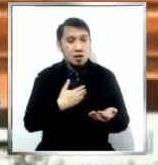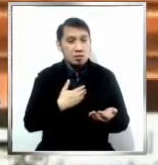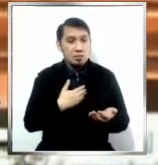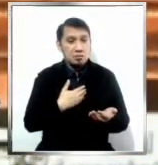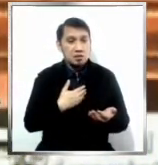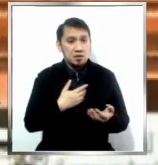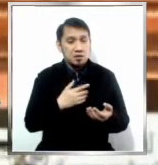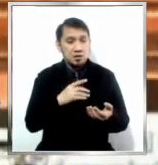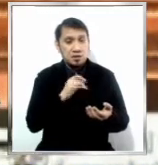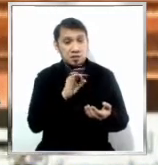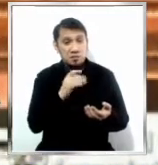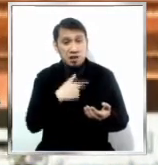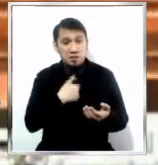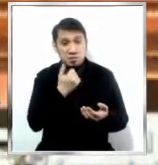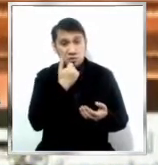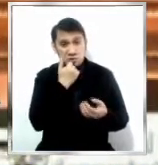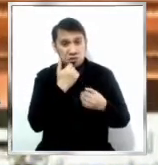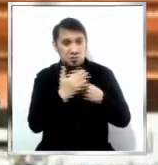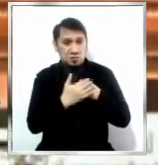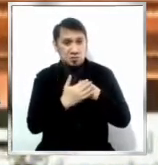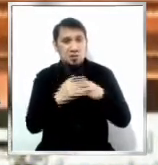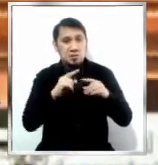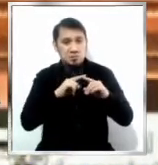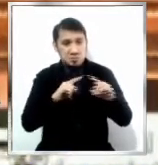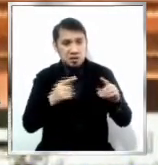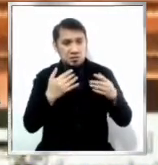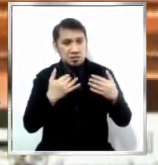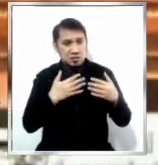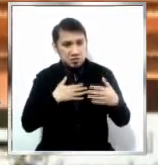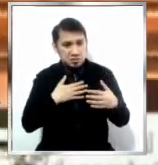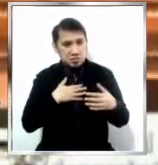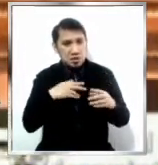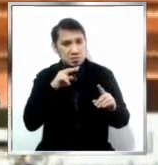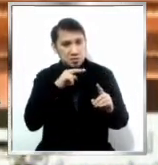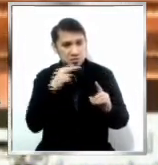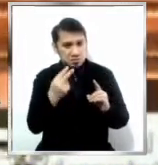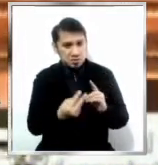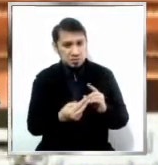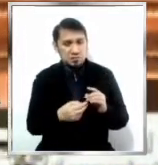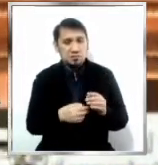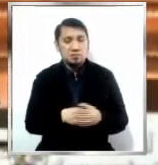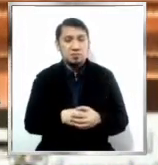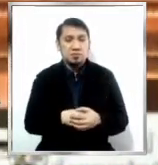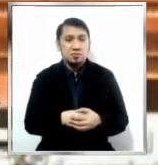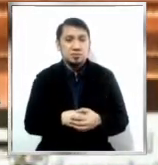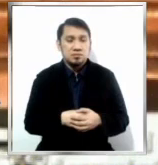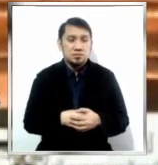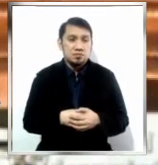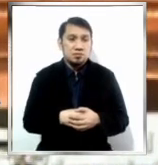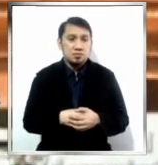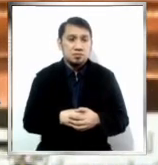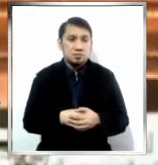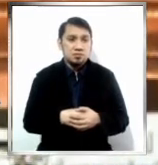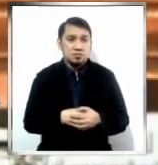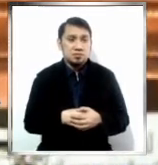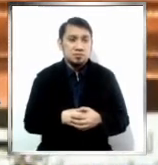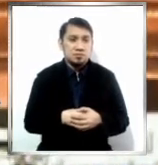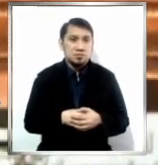tingin ko sa kaso. You have not treated Pemberton fairly. So,